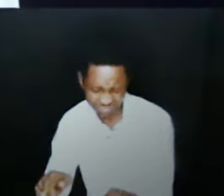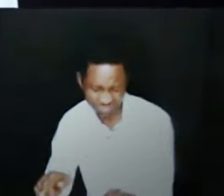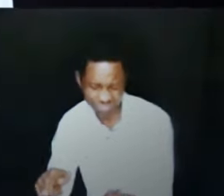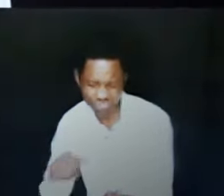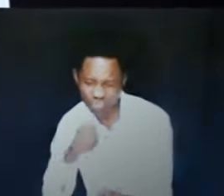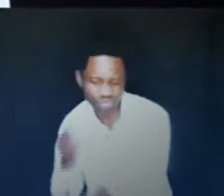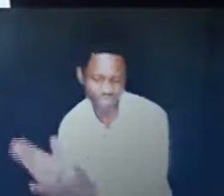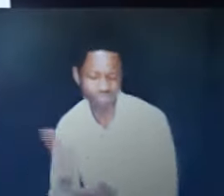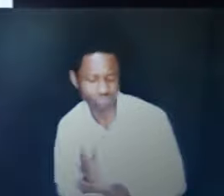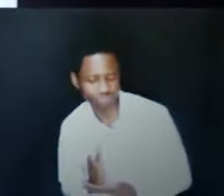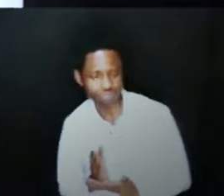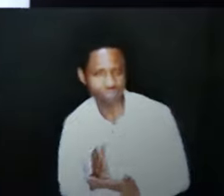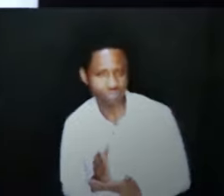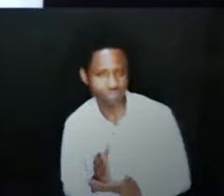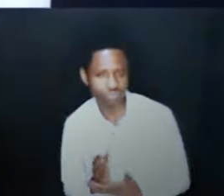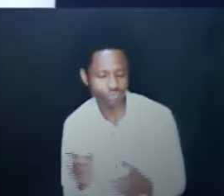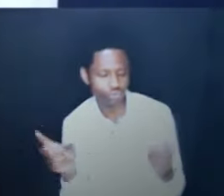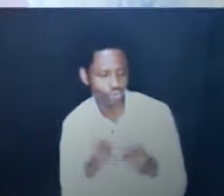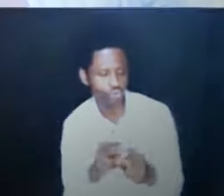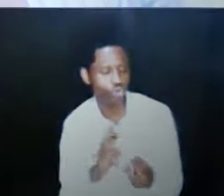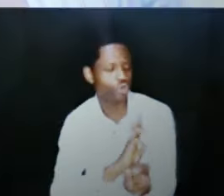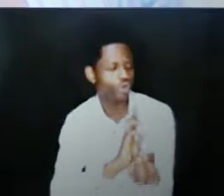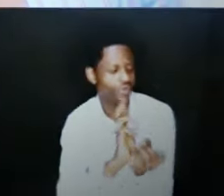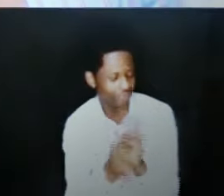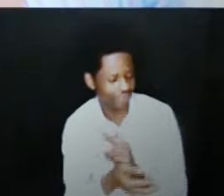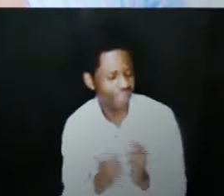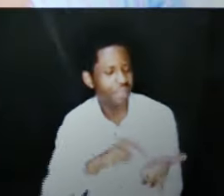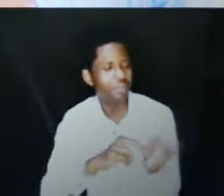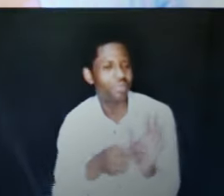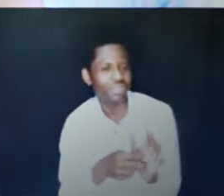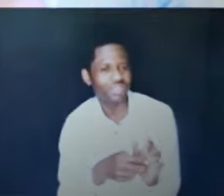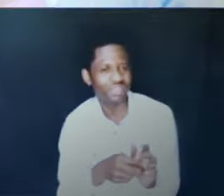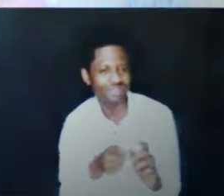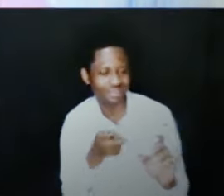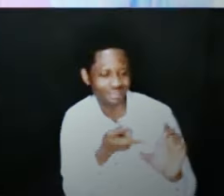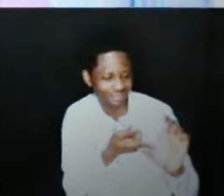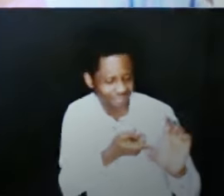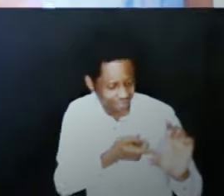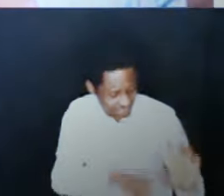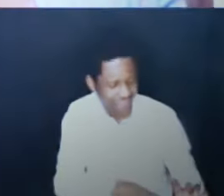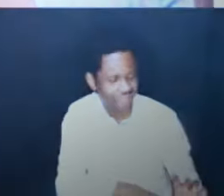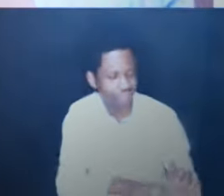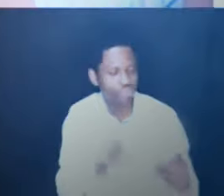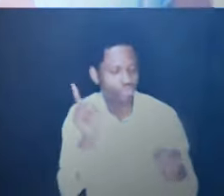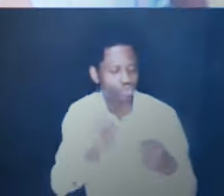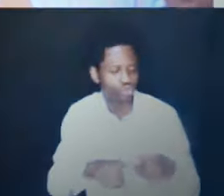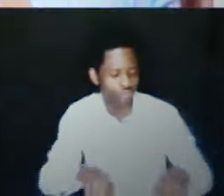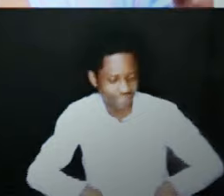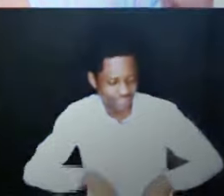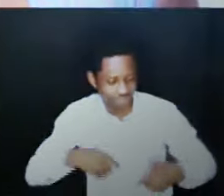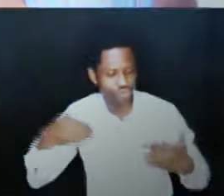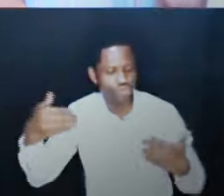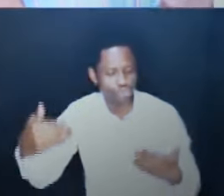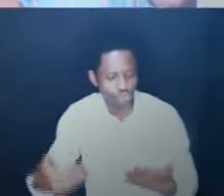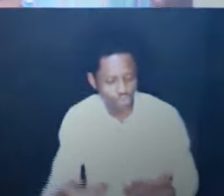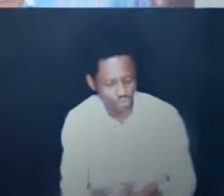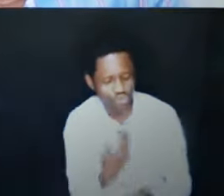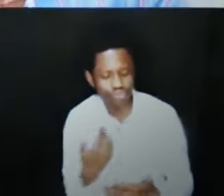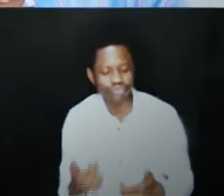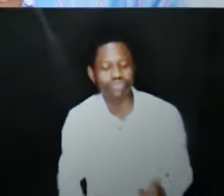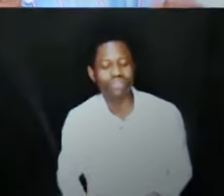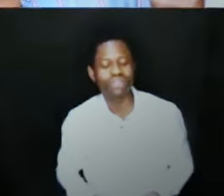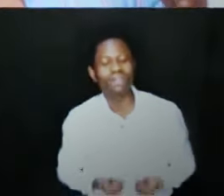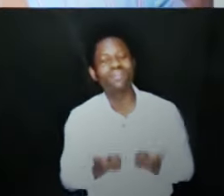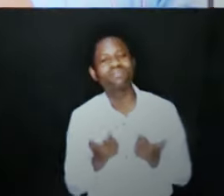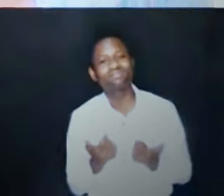means starting to live a new life. If you are doing such an, and it's a wish I see a bo a brabo for